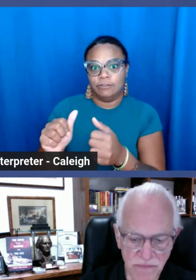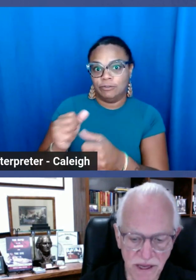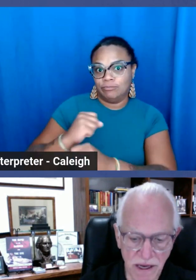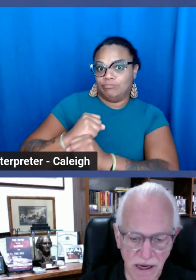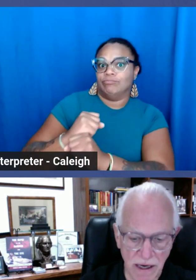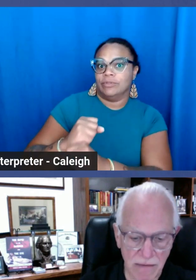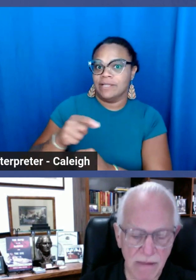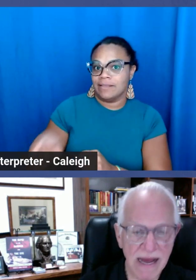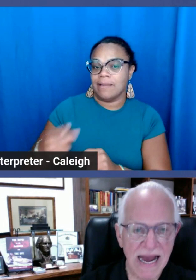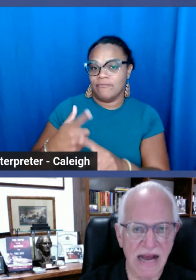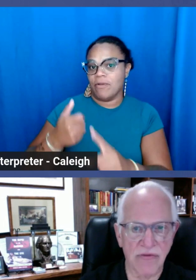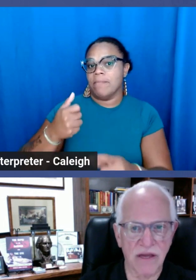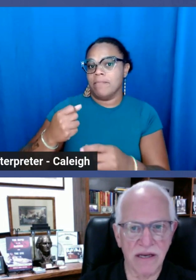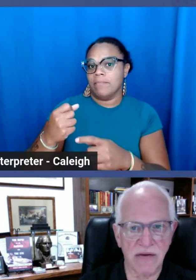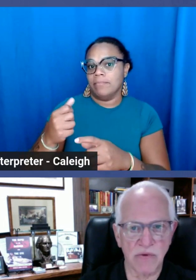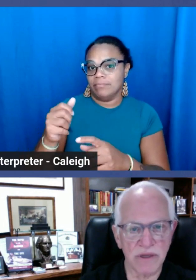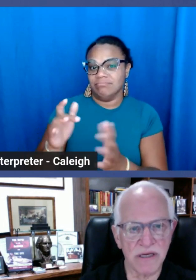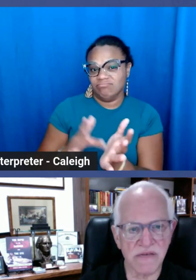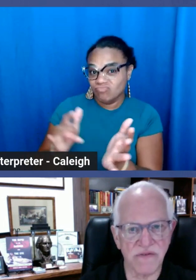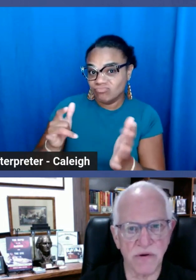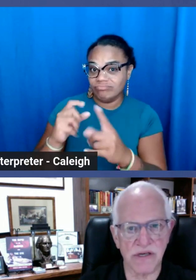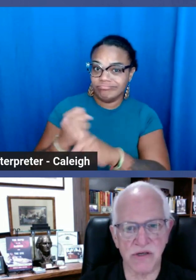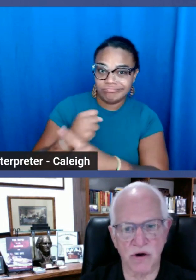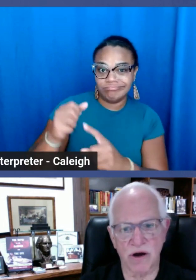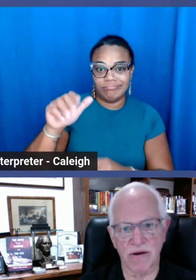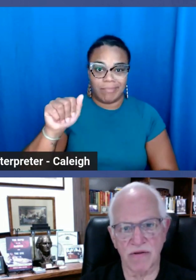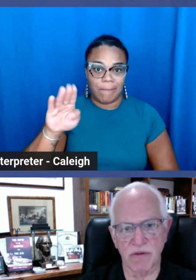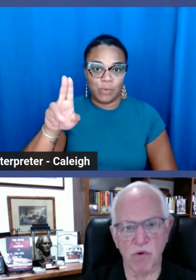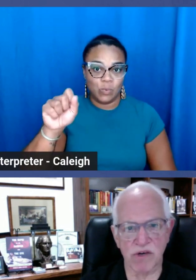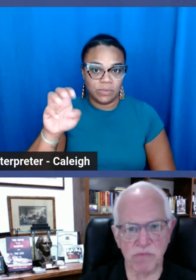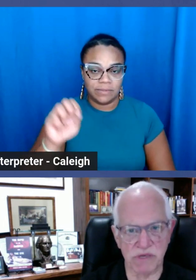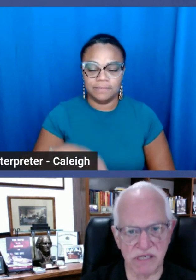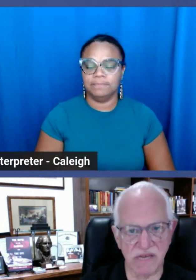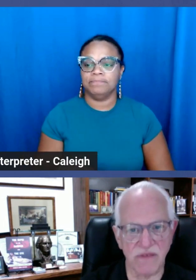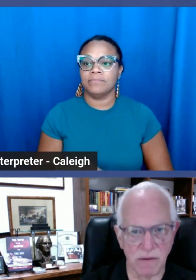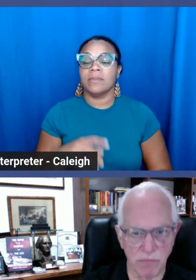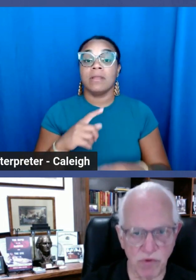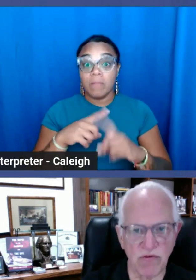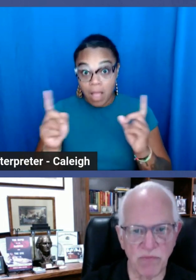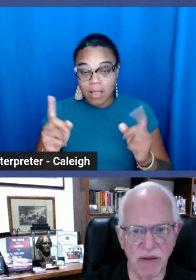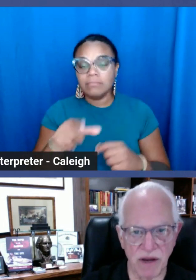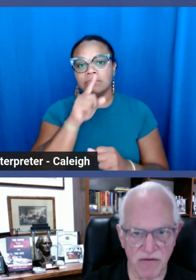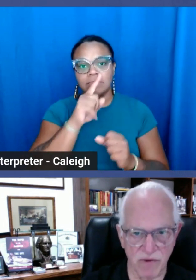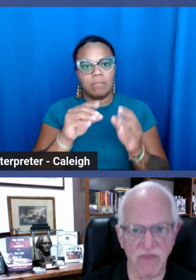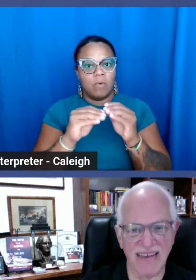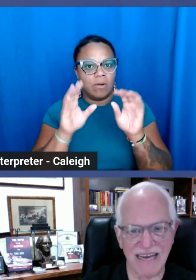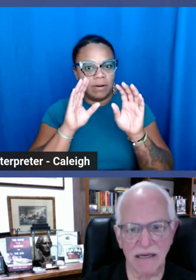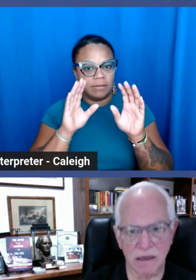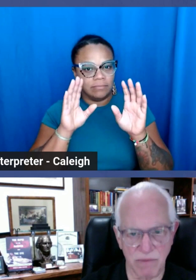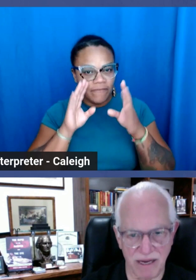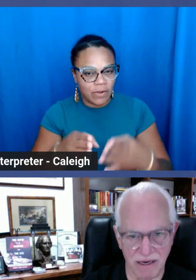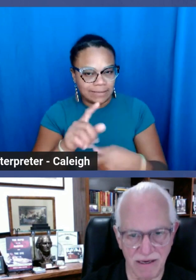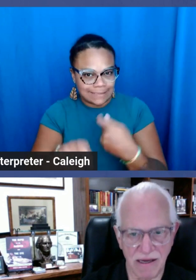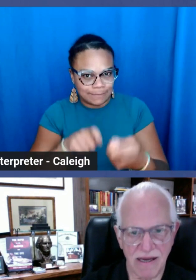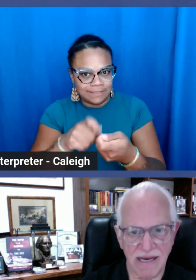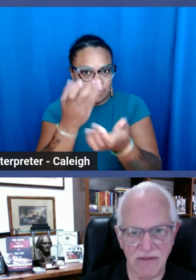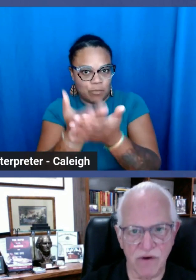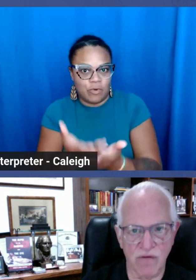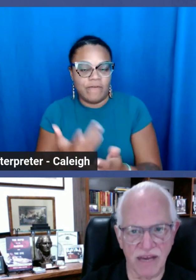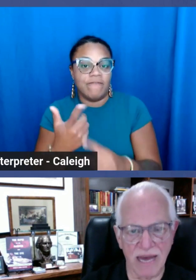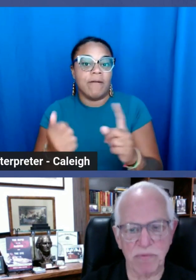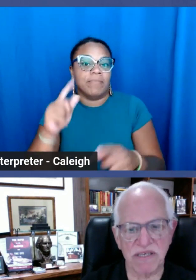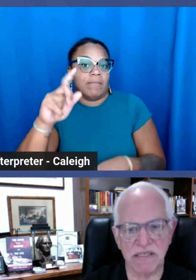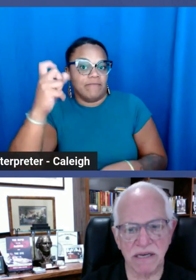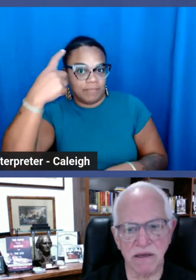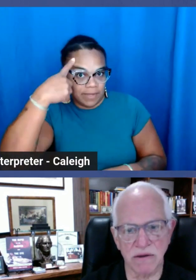abuse. And that it really is focused on the more specific proof by the government of aiding and abetting